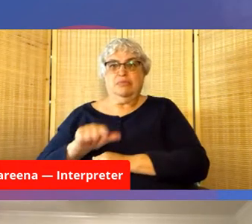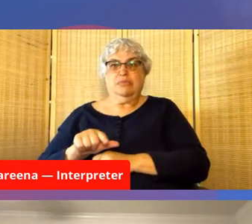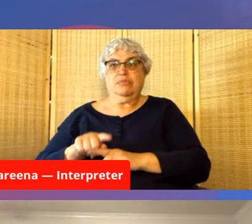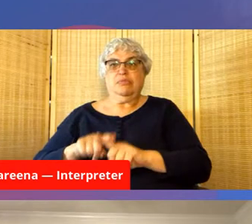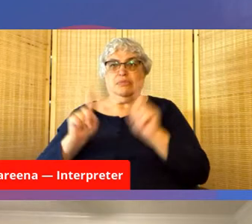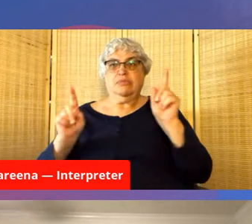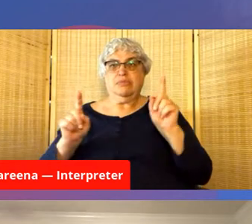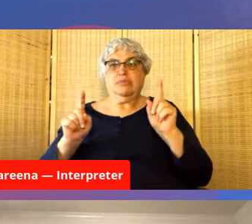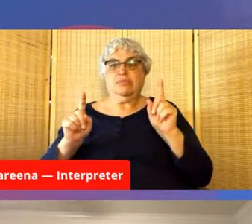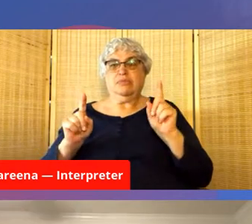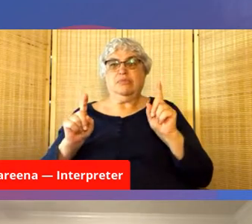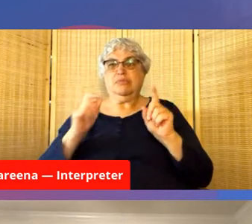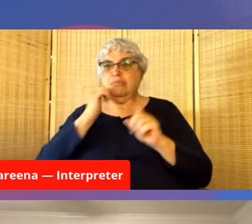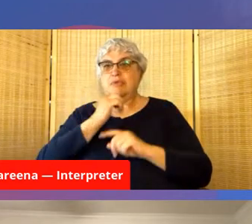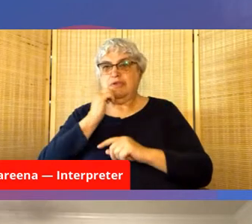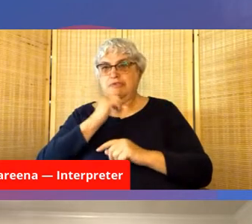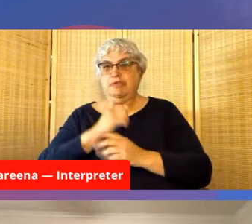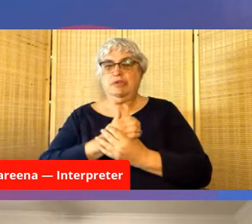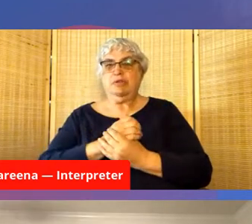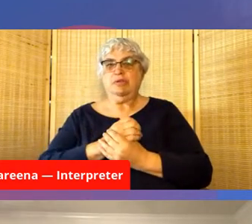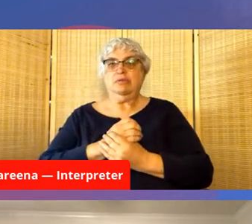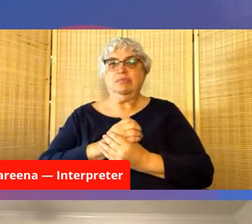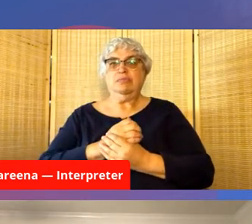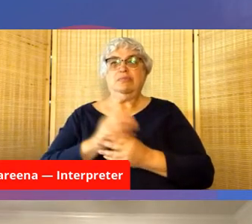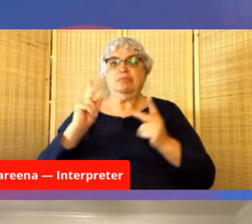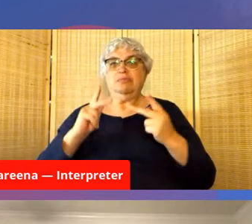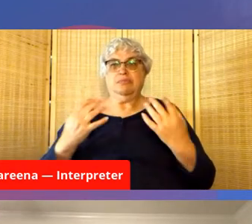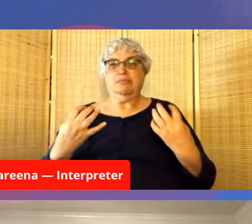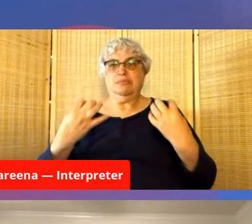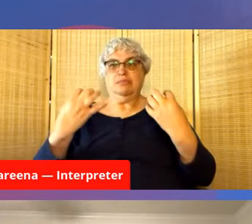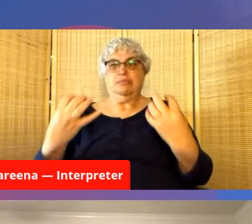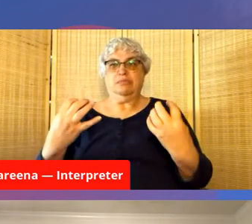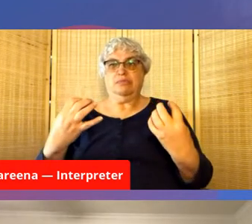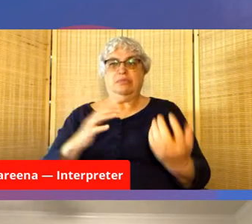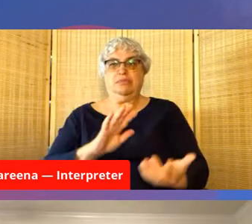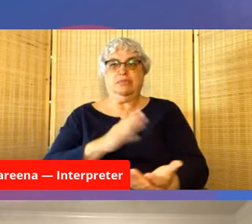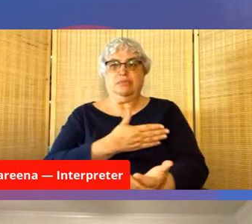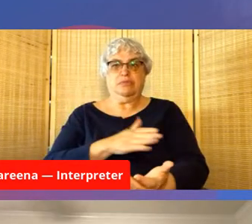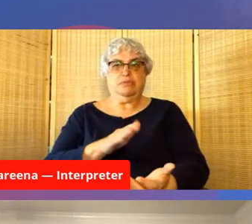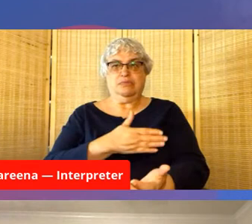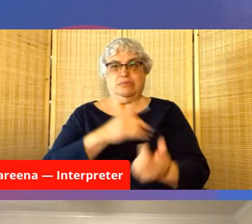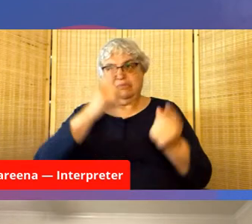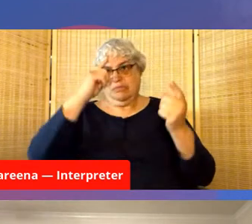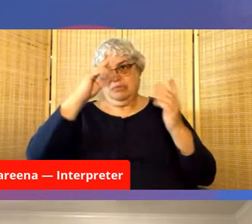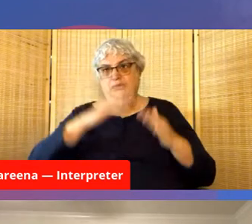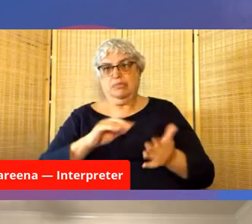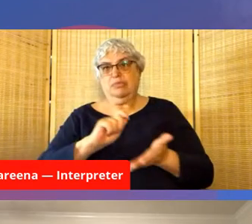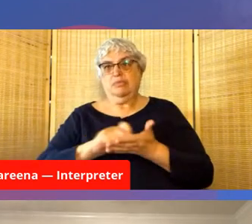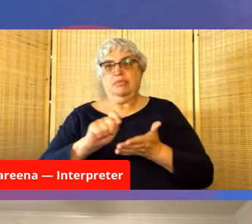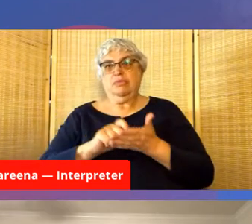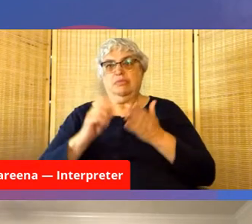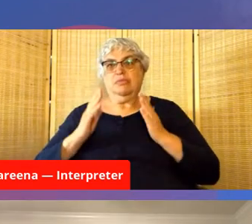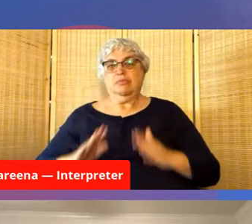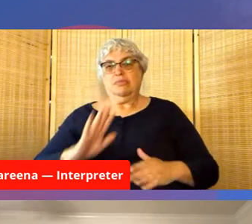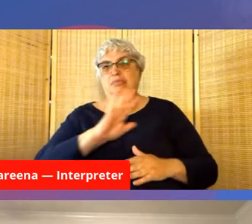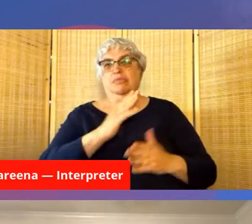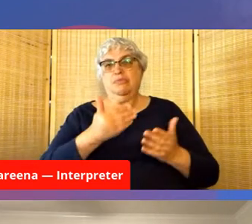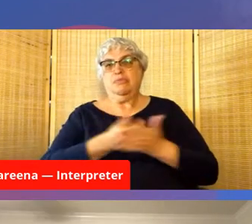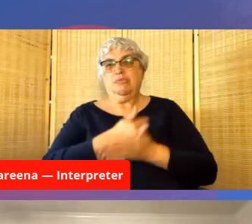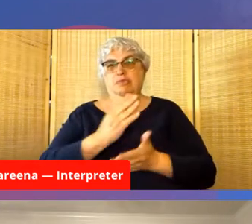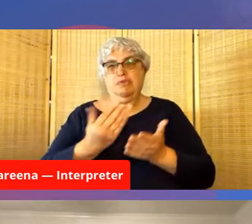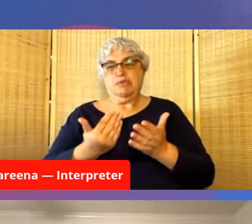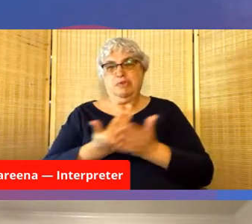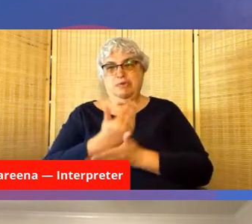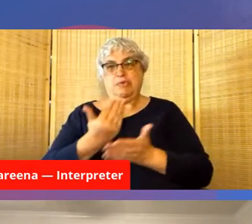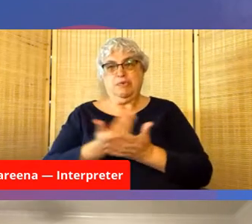other day. In fact, the members of the audience who come to listen to this music, they expect the artist to come up with newer things